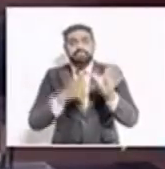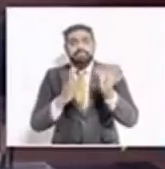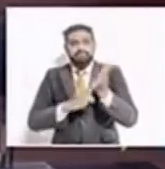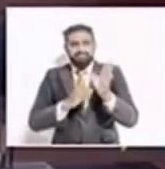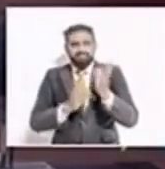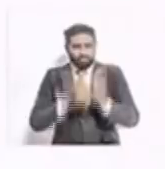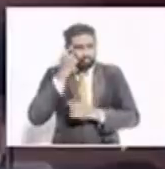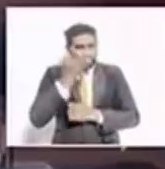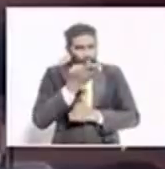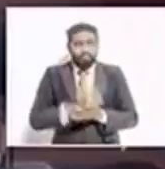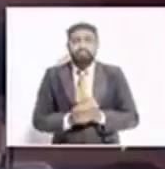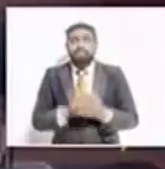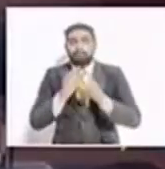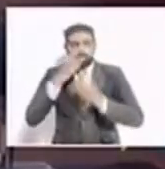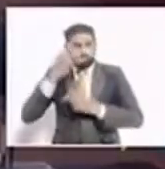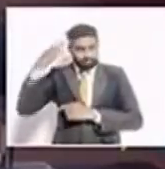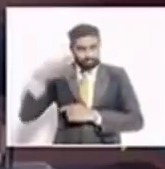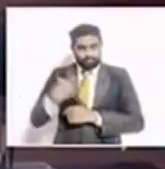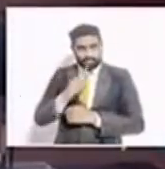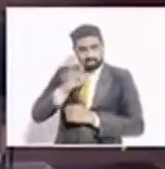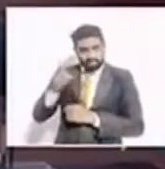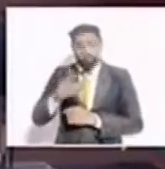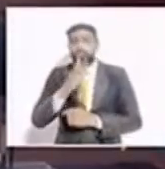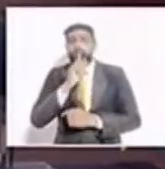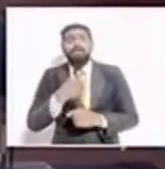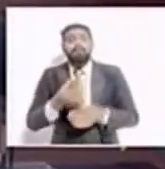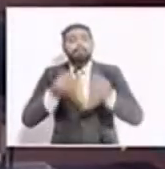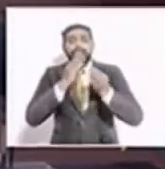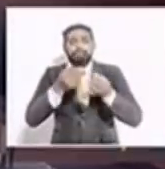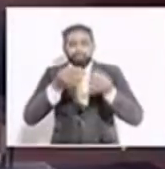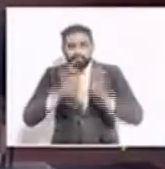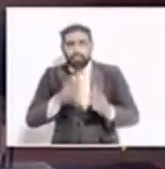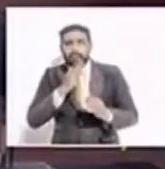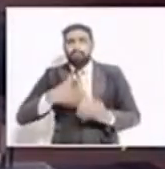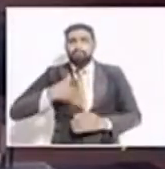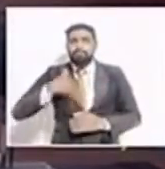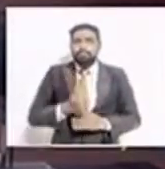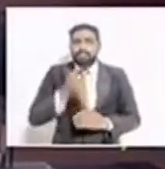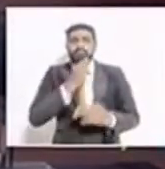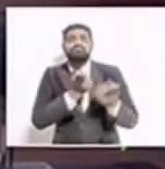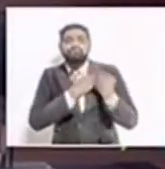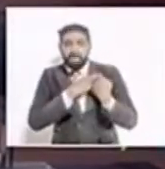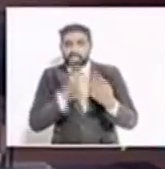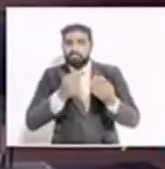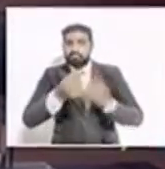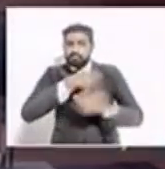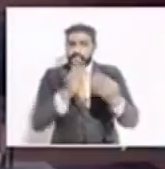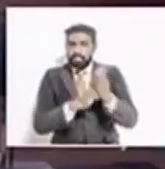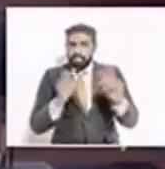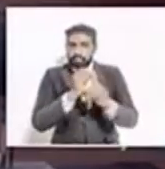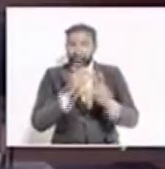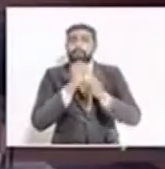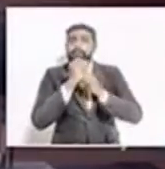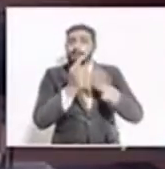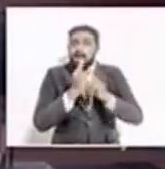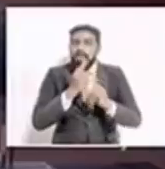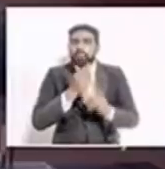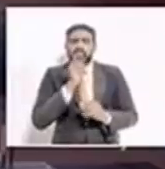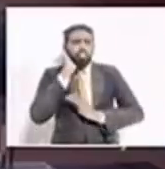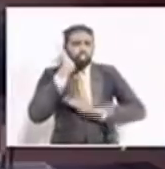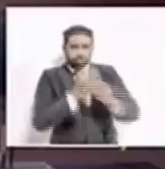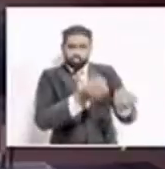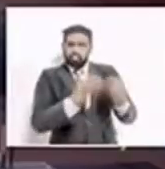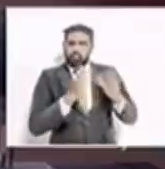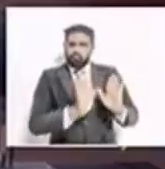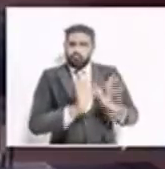prime responsibility of the finance minister is to present facts to parliament regarding the prevailing situation. We don't want his mere presence in